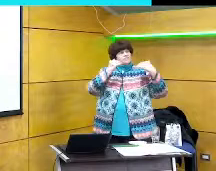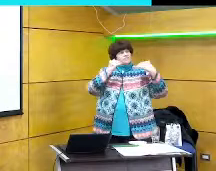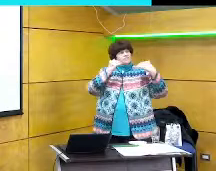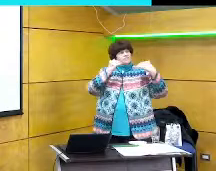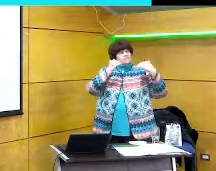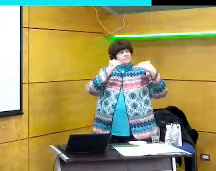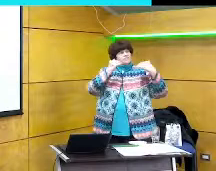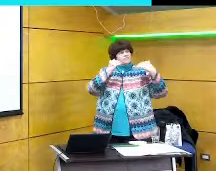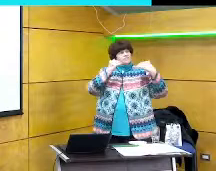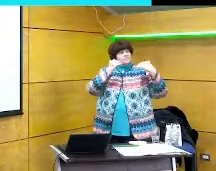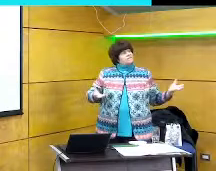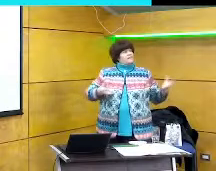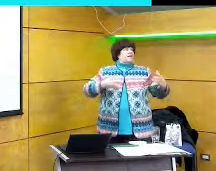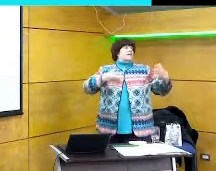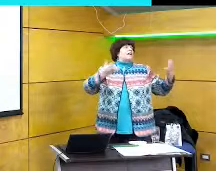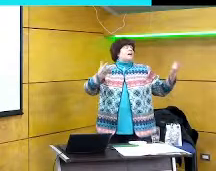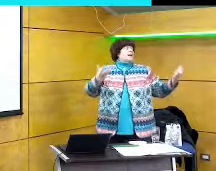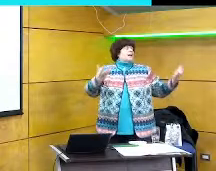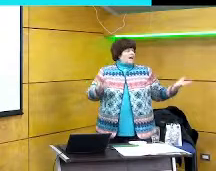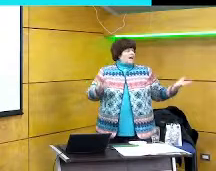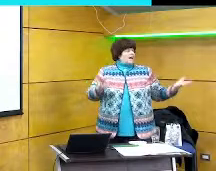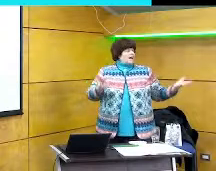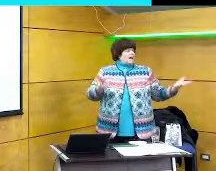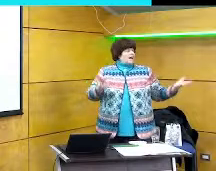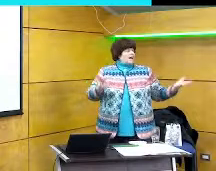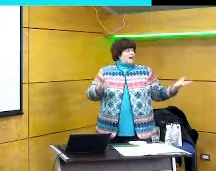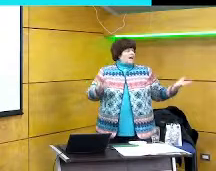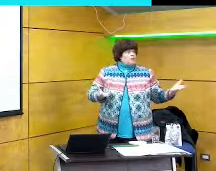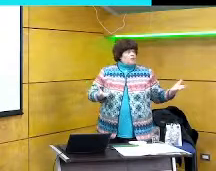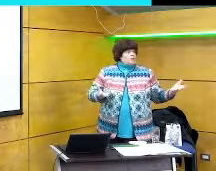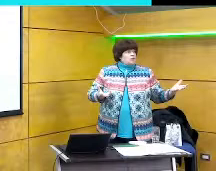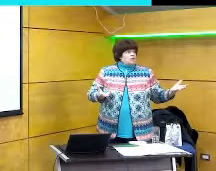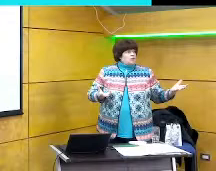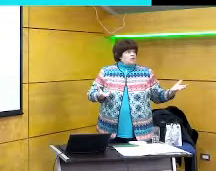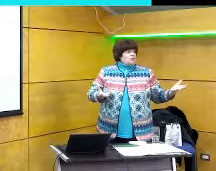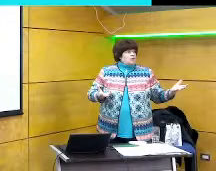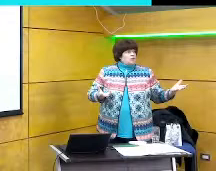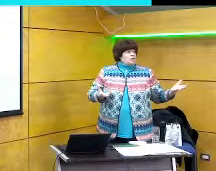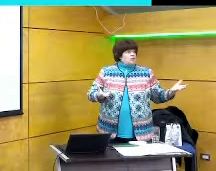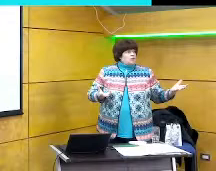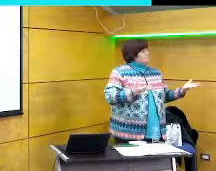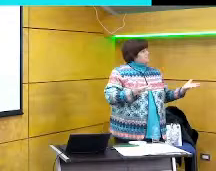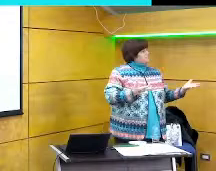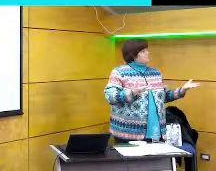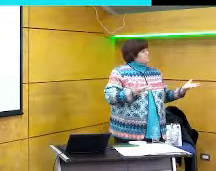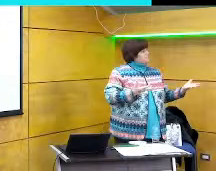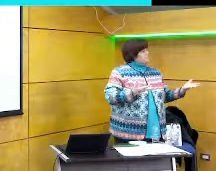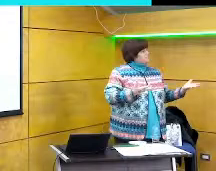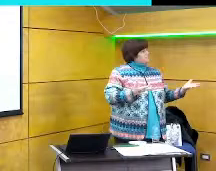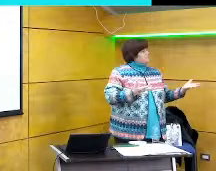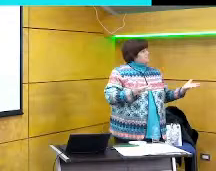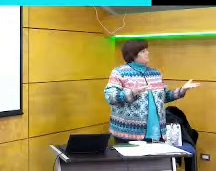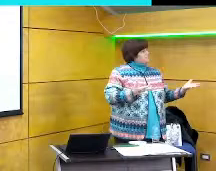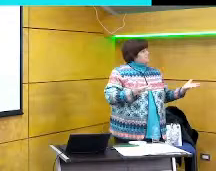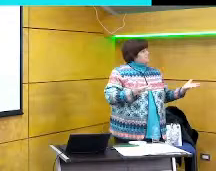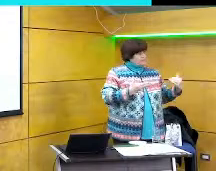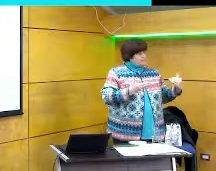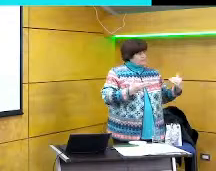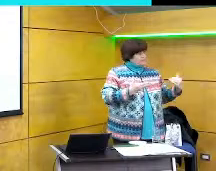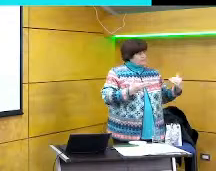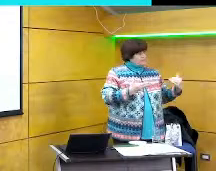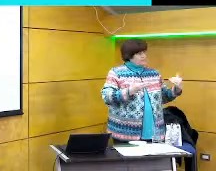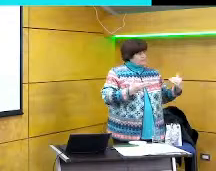you through each one of the lessons and how to do that. You can watch that ahead of time to get ideas